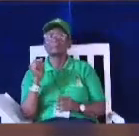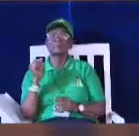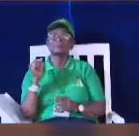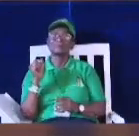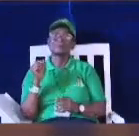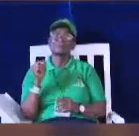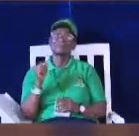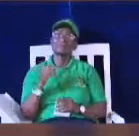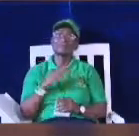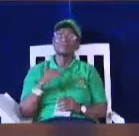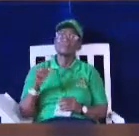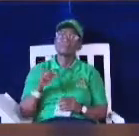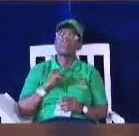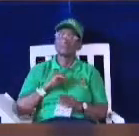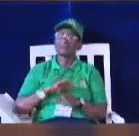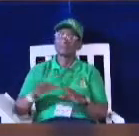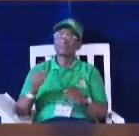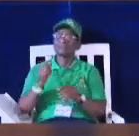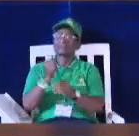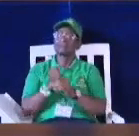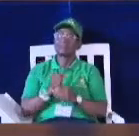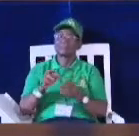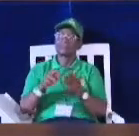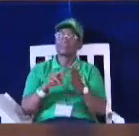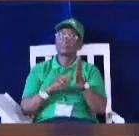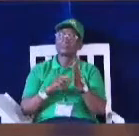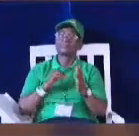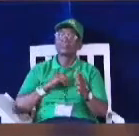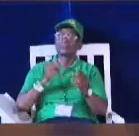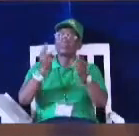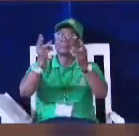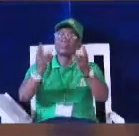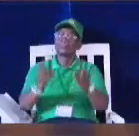And I don't get the results I want.